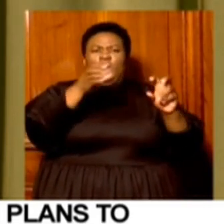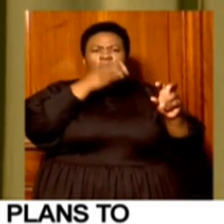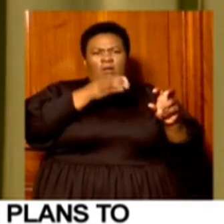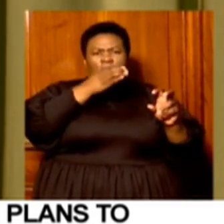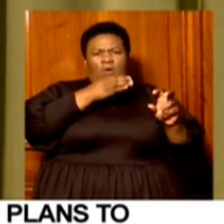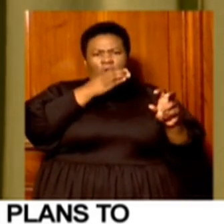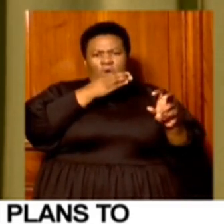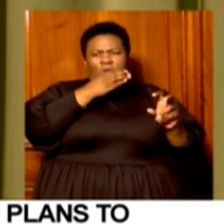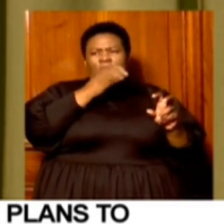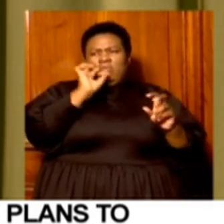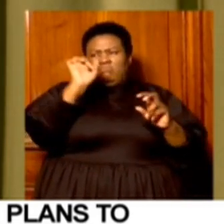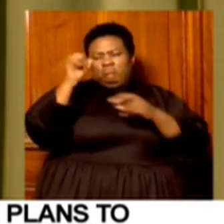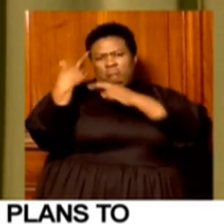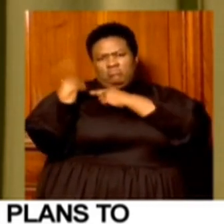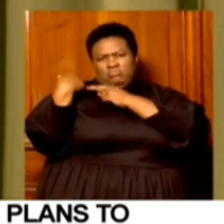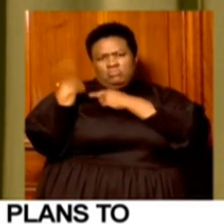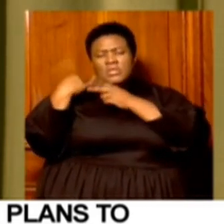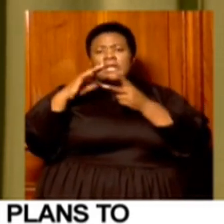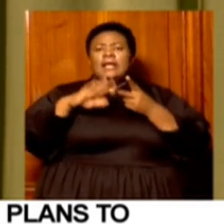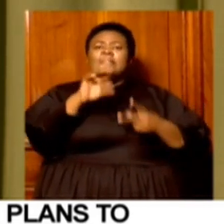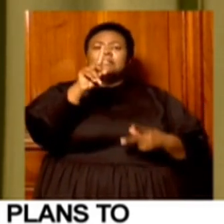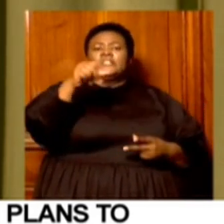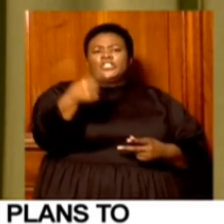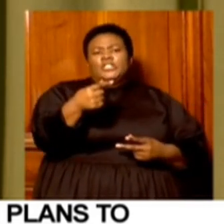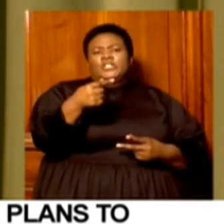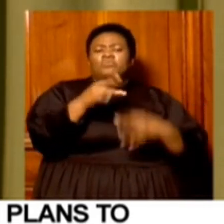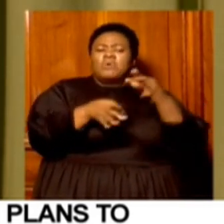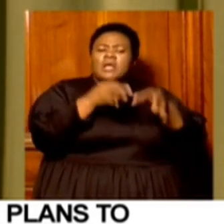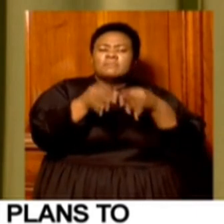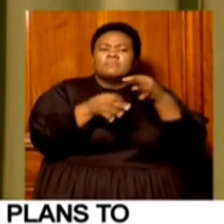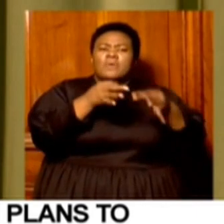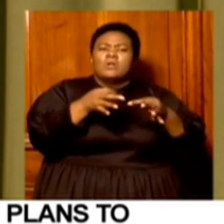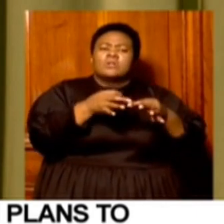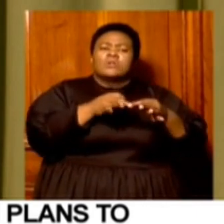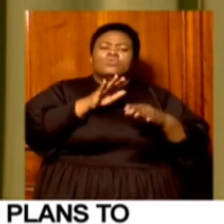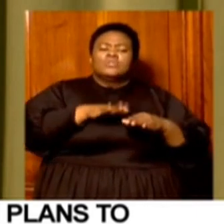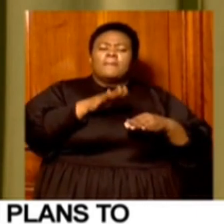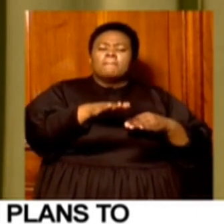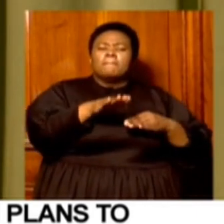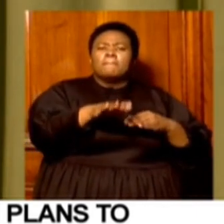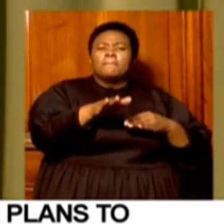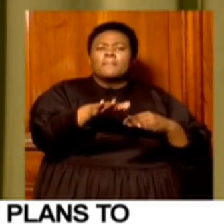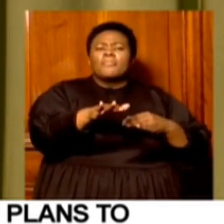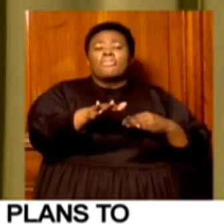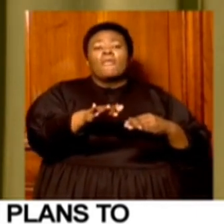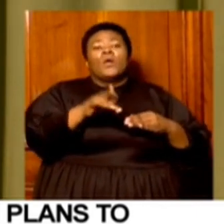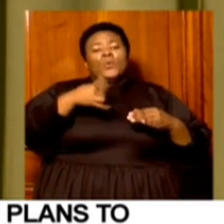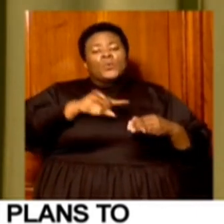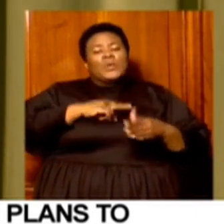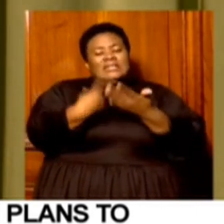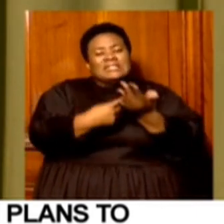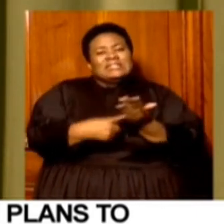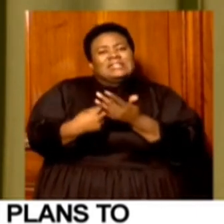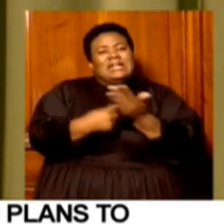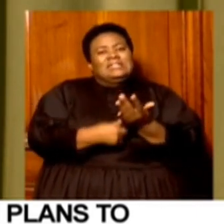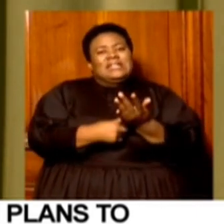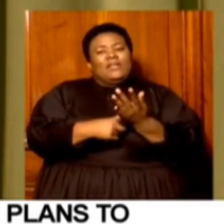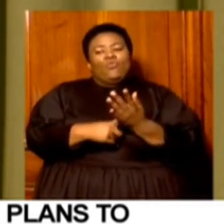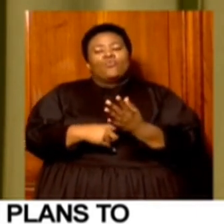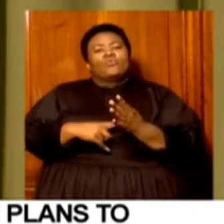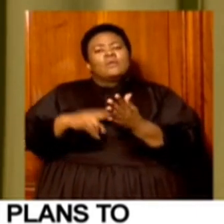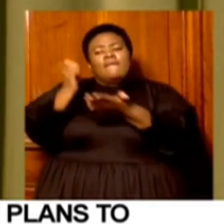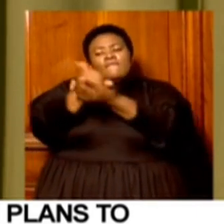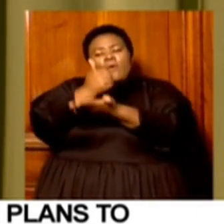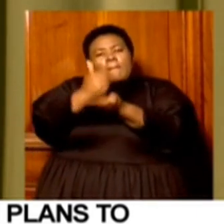will deal with steps to formalize, because I want us to deal with formalization. We are discussing that,